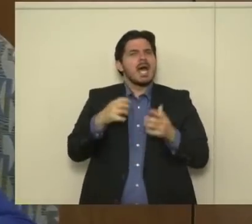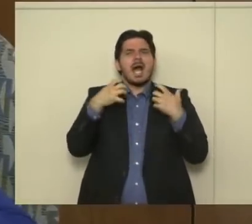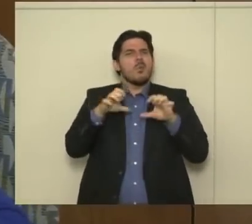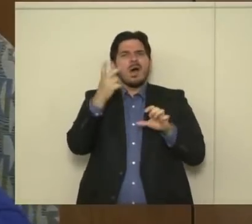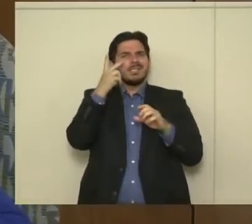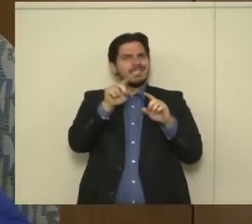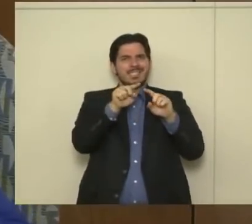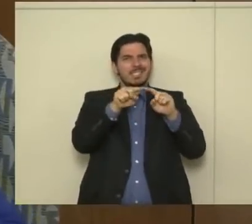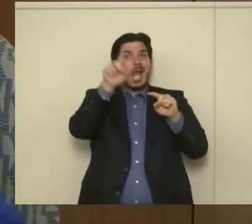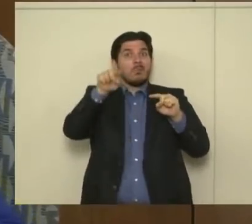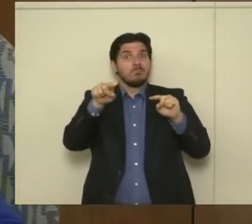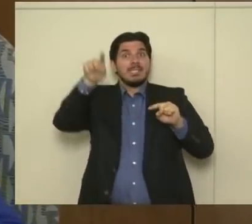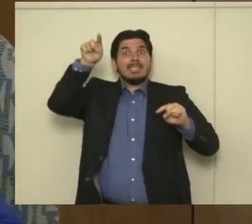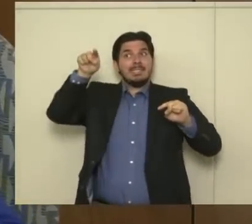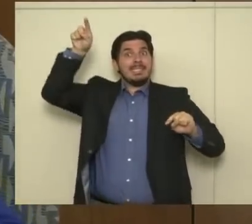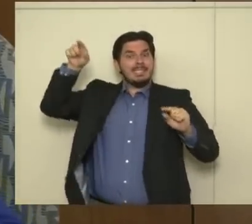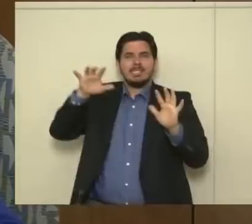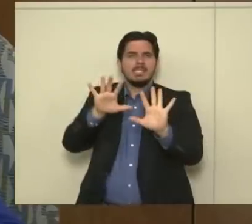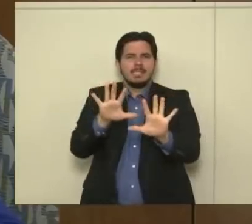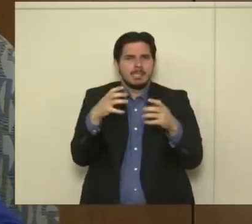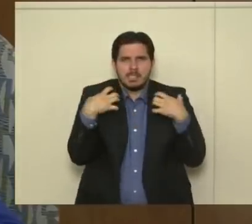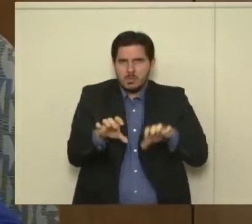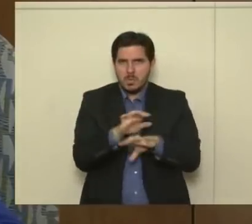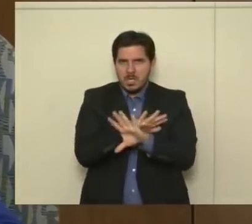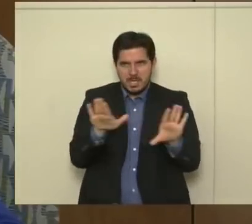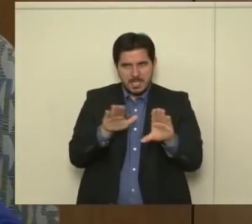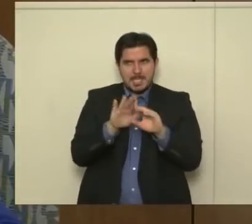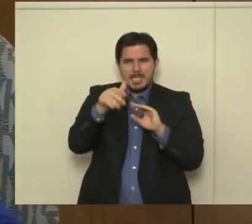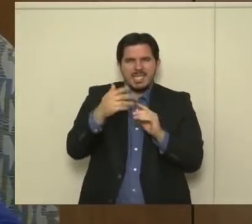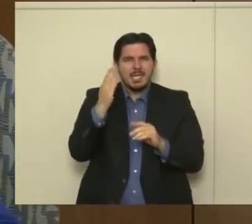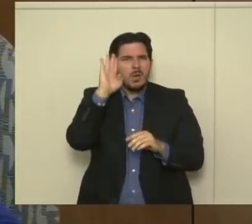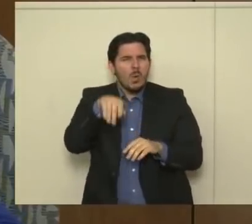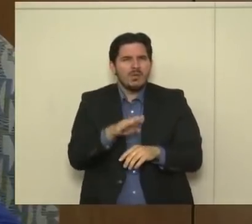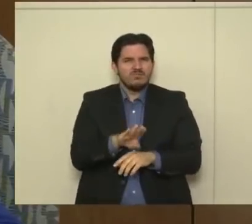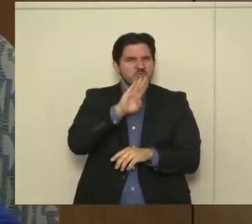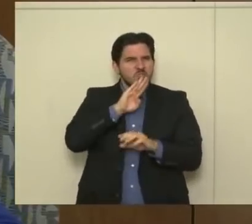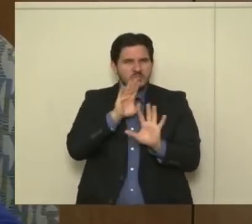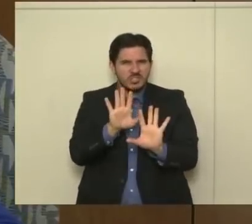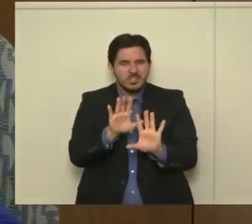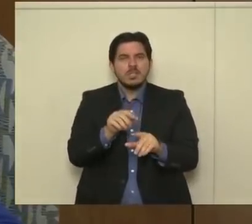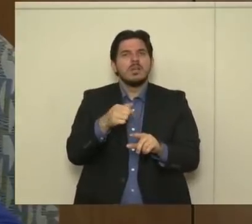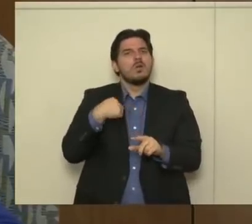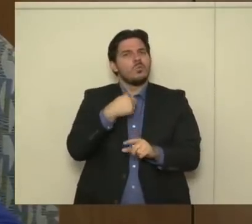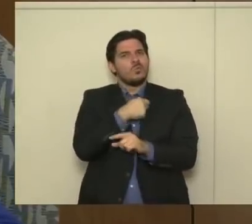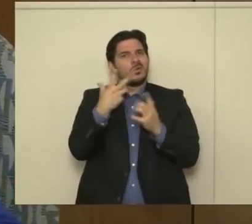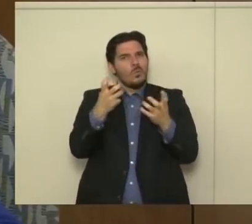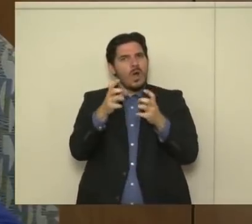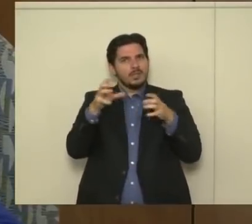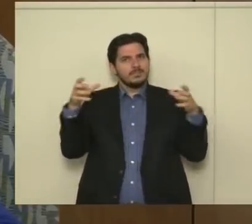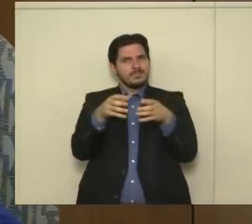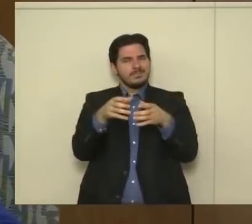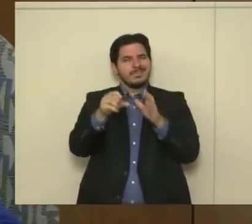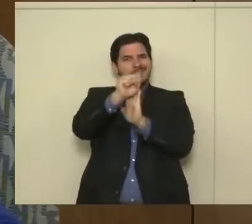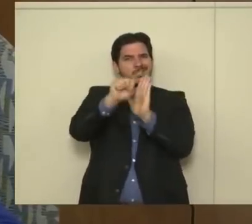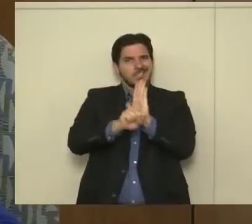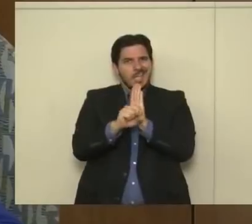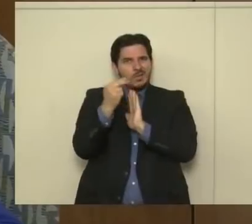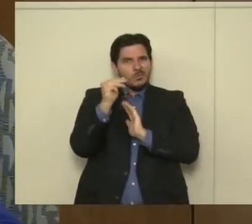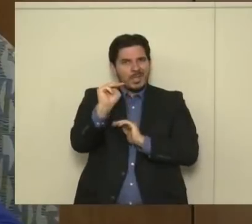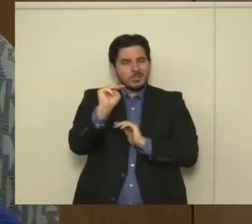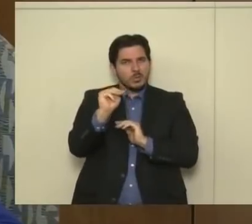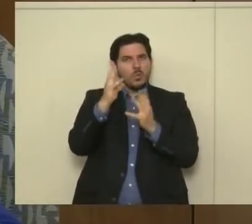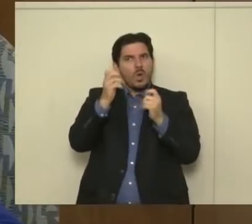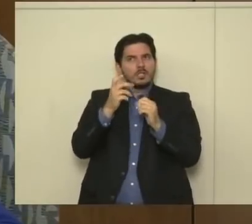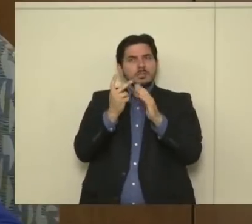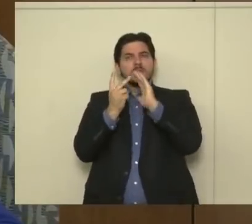bumps, and I know that we want to be as a state heading into the winter